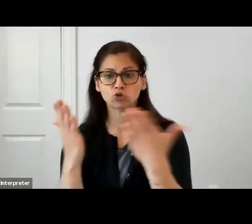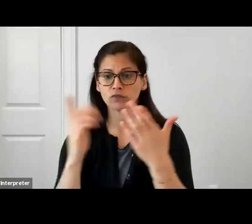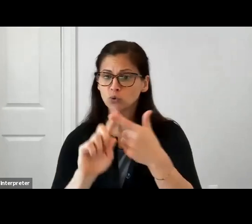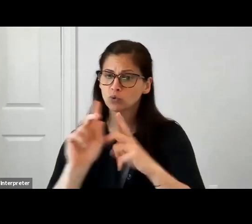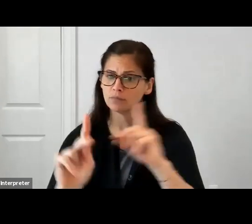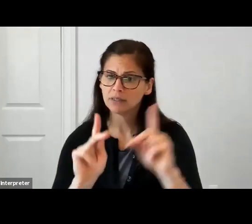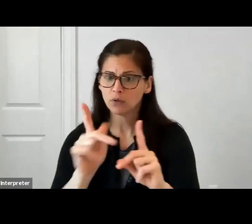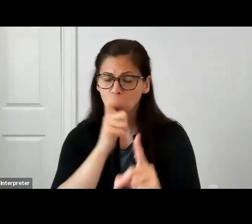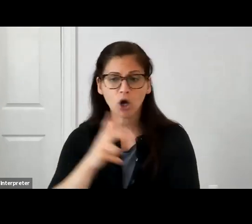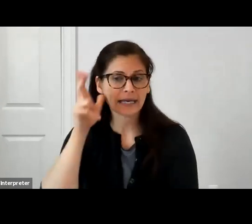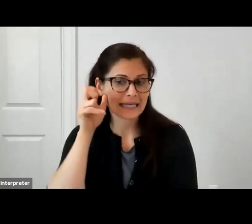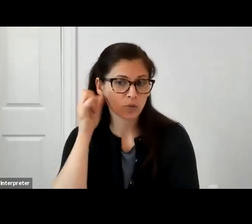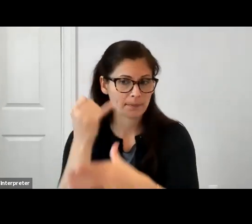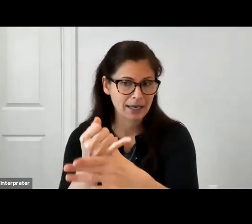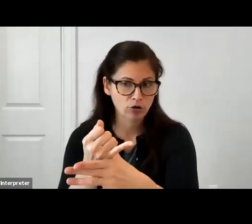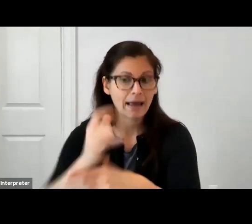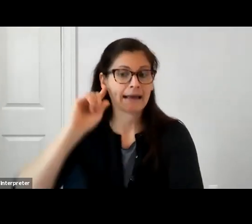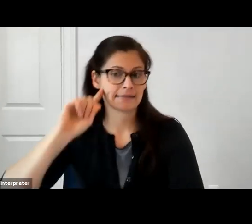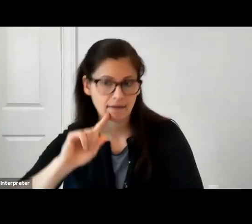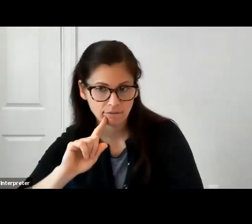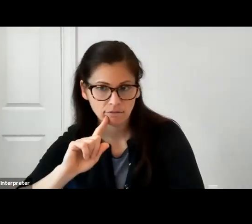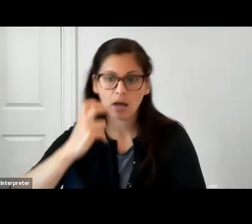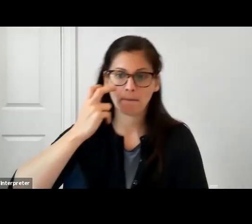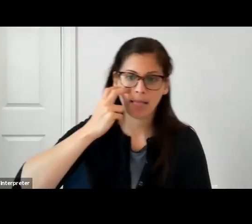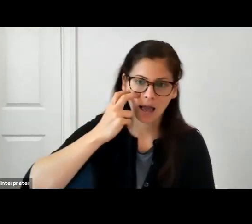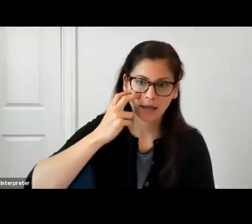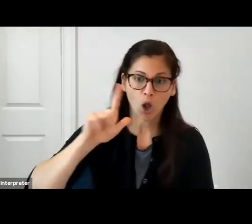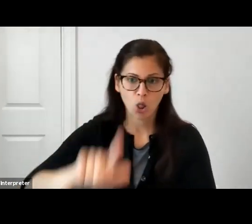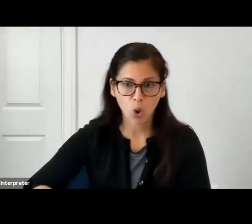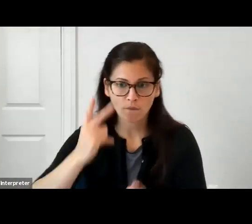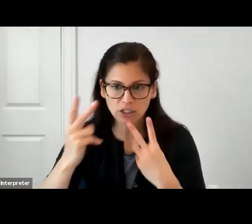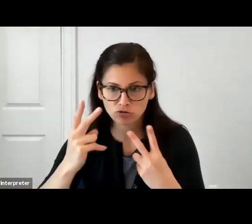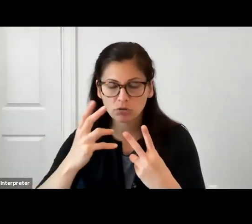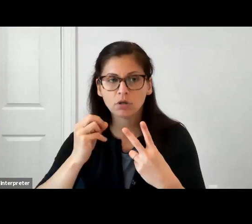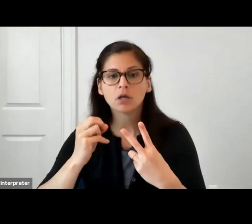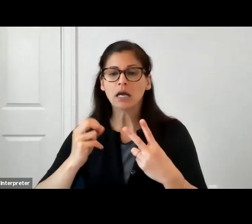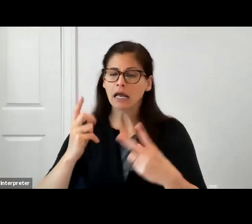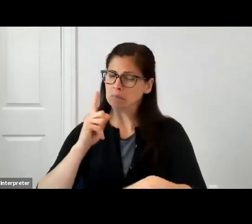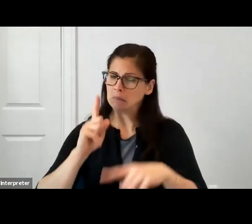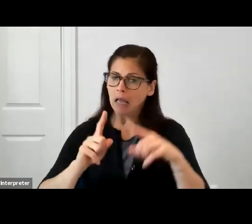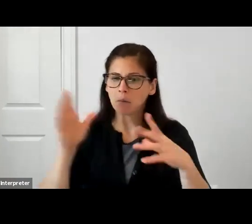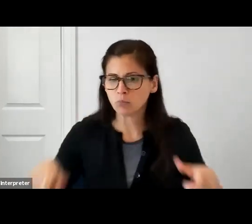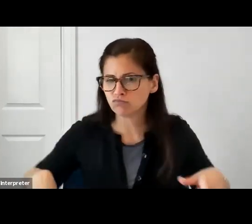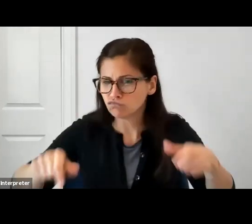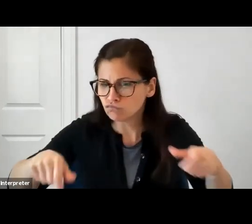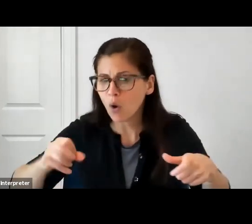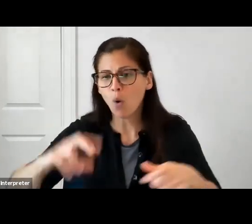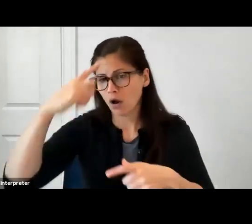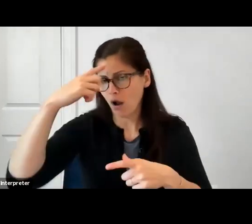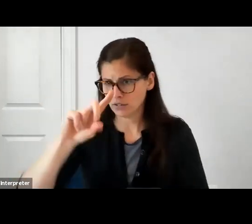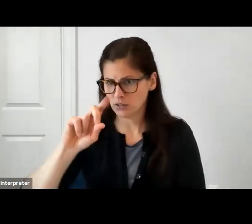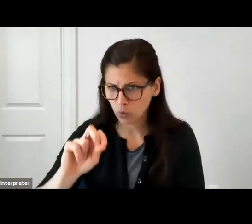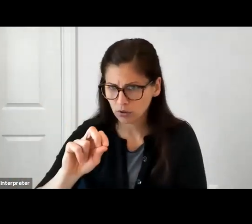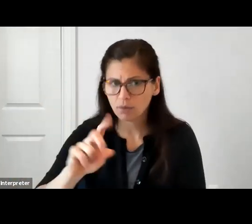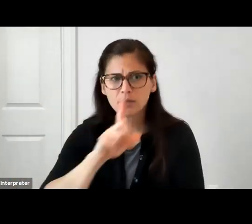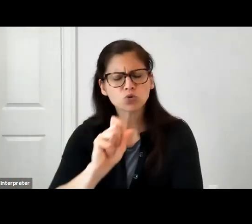are hearing impaired, deaf, blind, low vision, have ambulatory disability, or cognitive disorder, to make sure